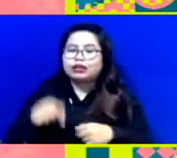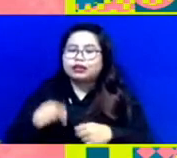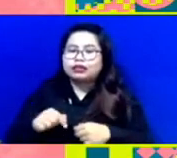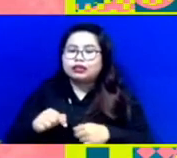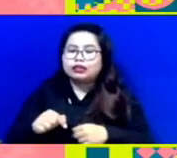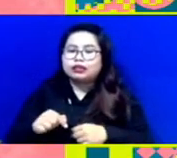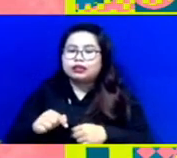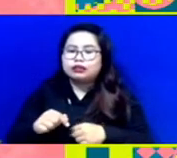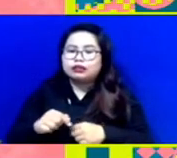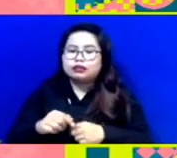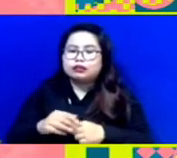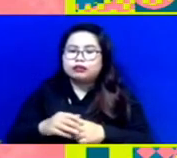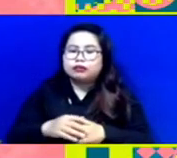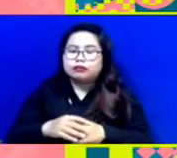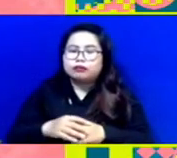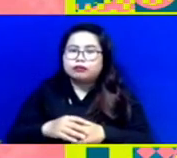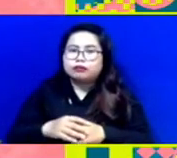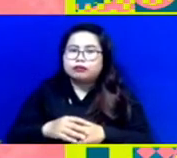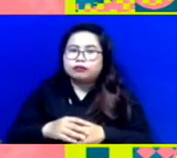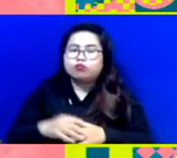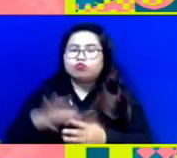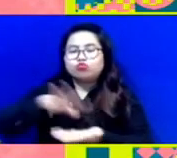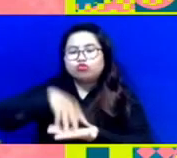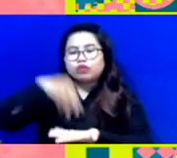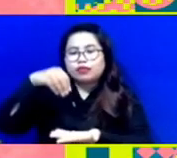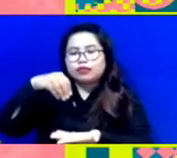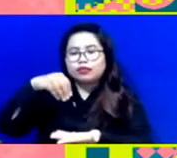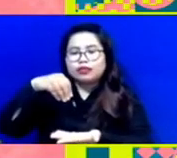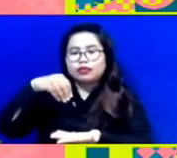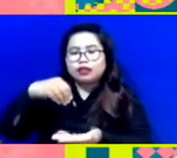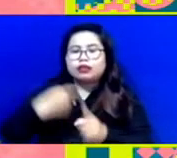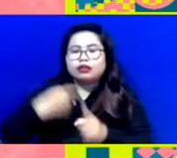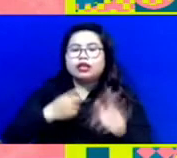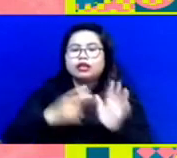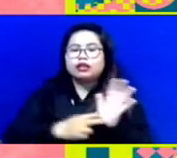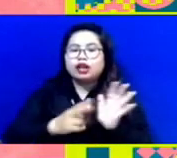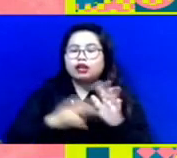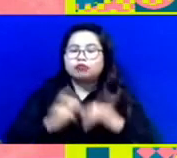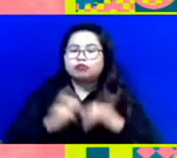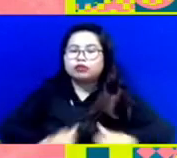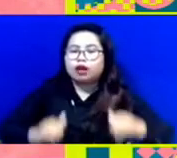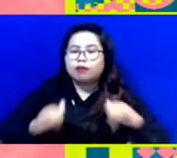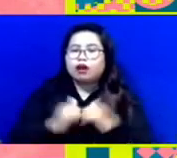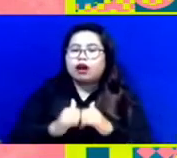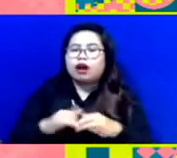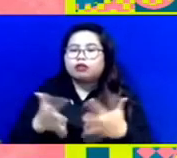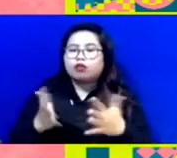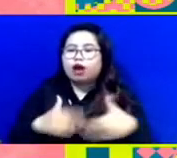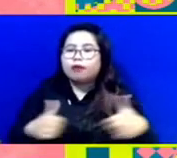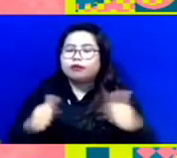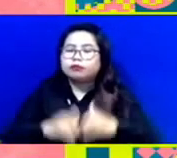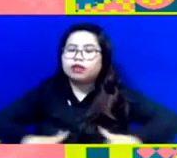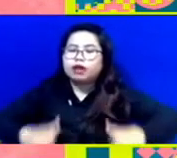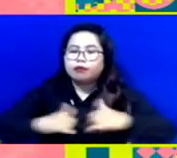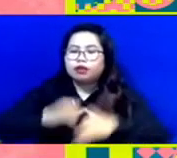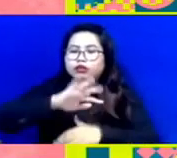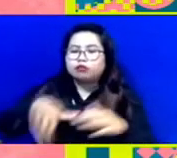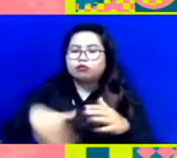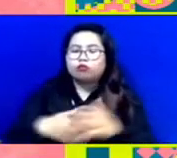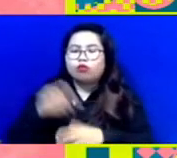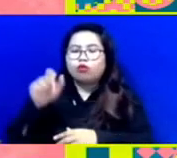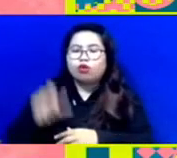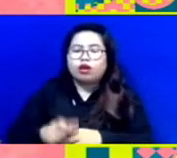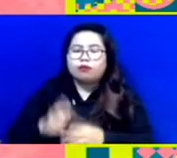value, common ground. So people can share, can embrace this value as our